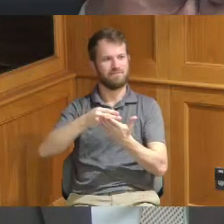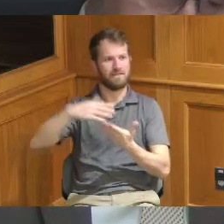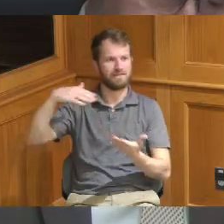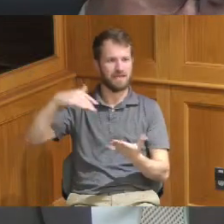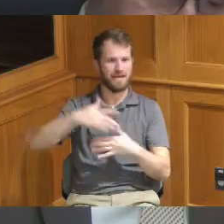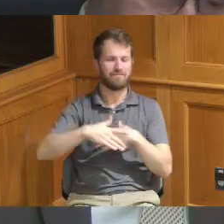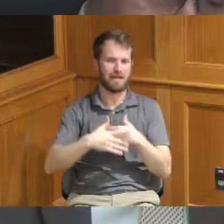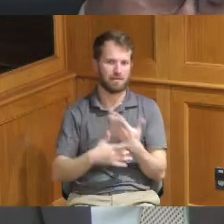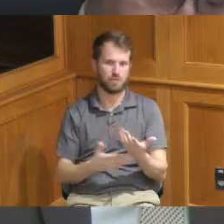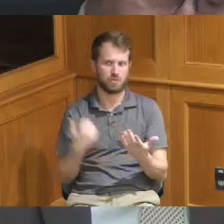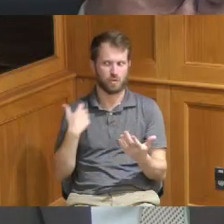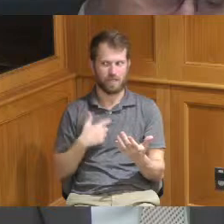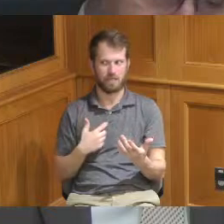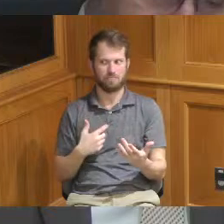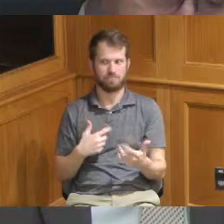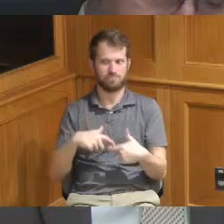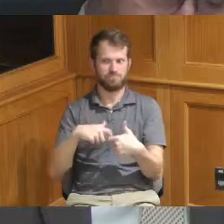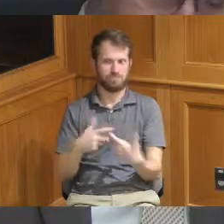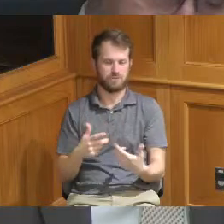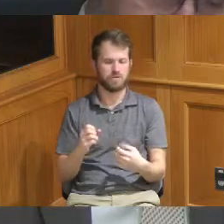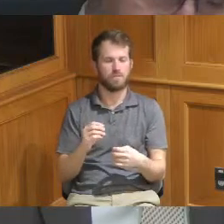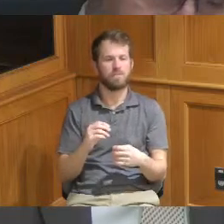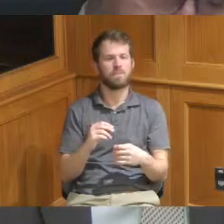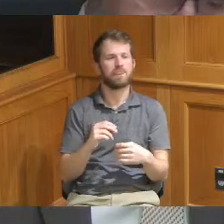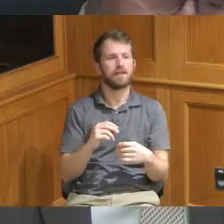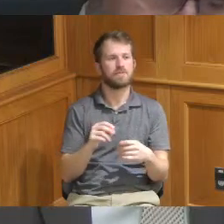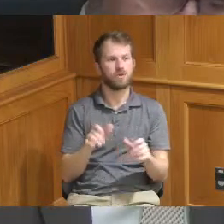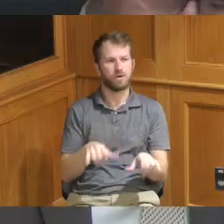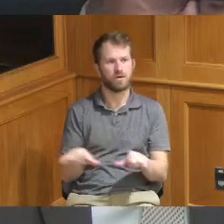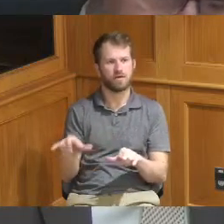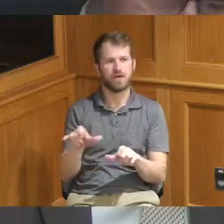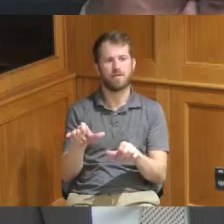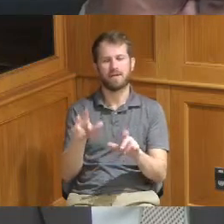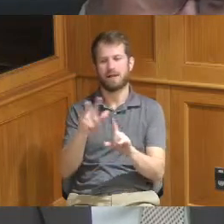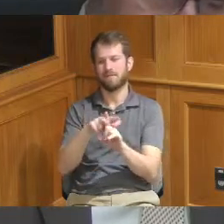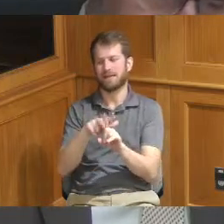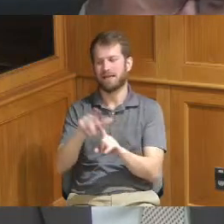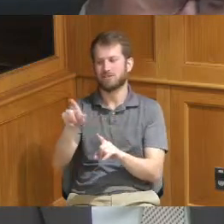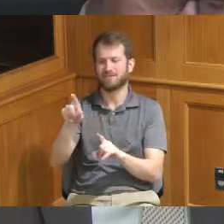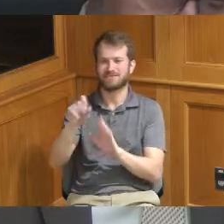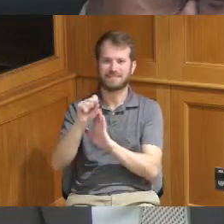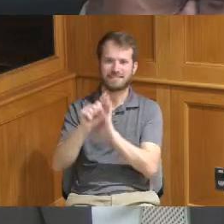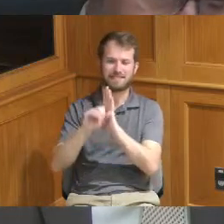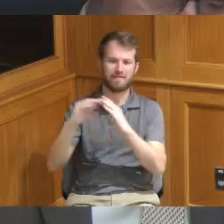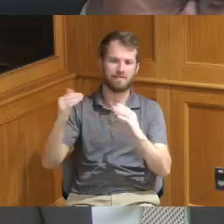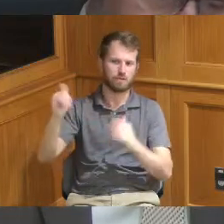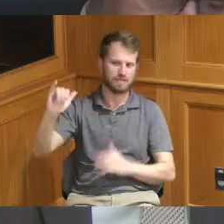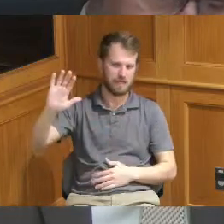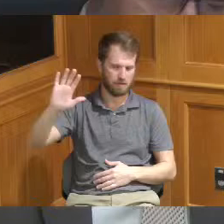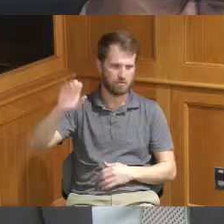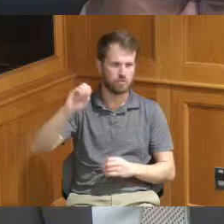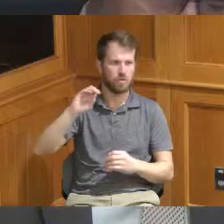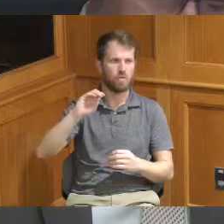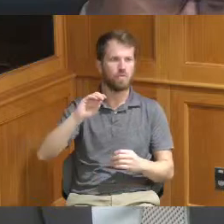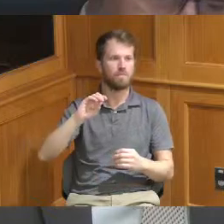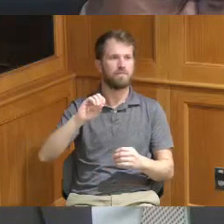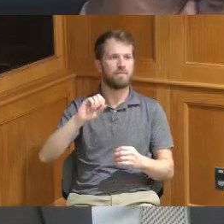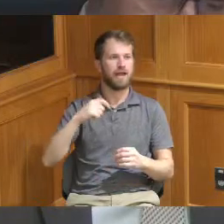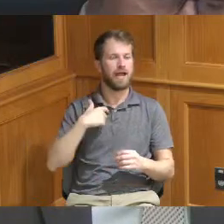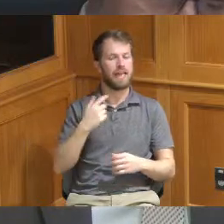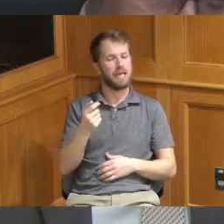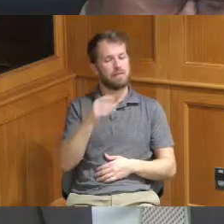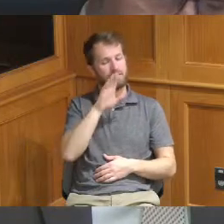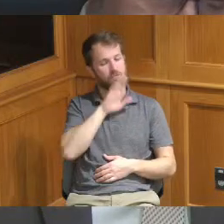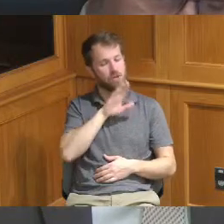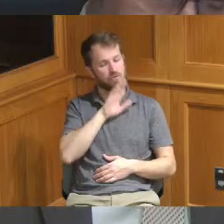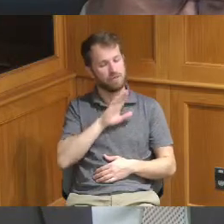made available. They're still working on a common application at the state level. So I do want to say that while I personally have a little bit of frustration